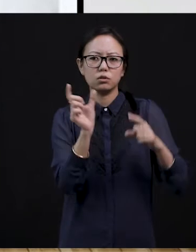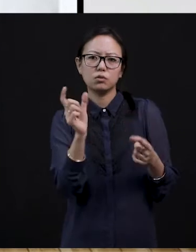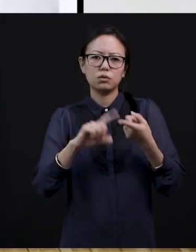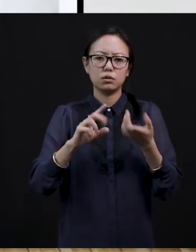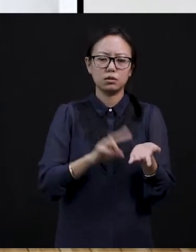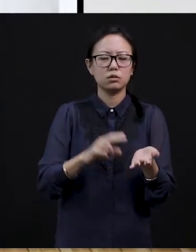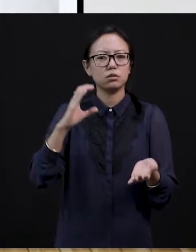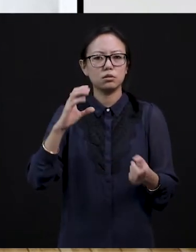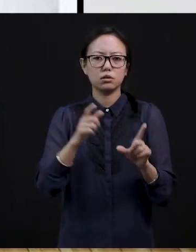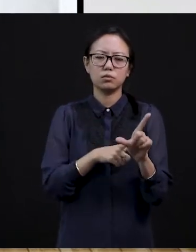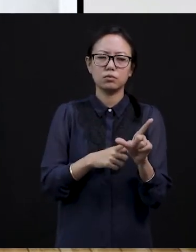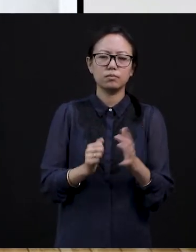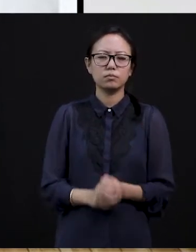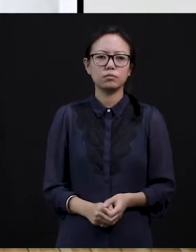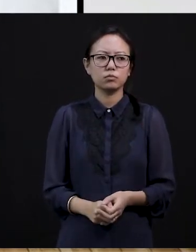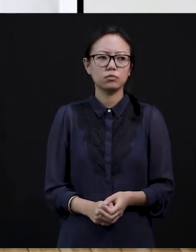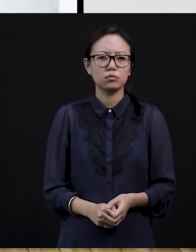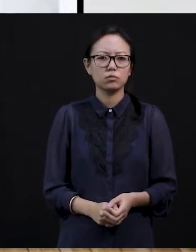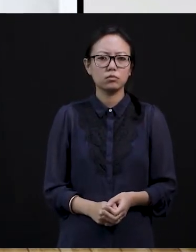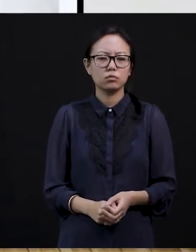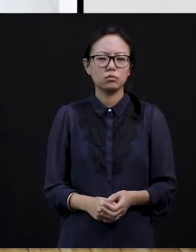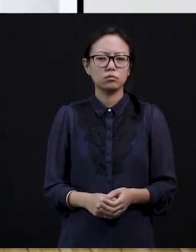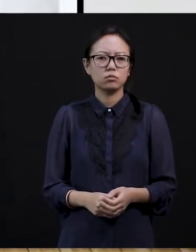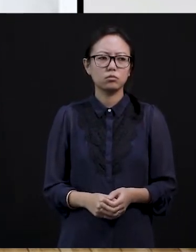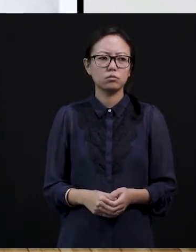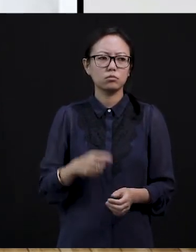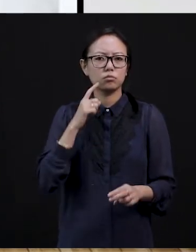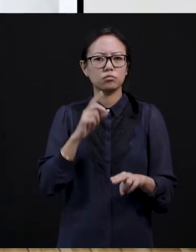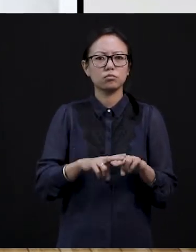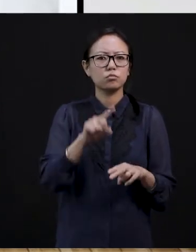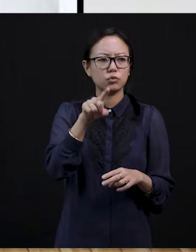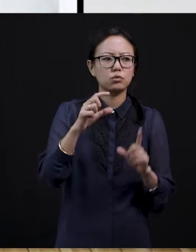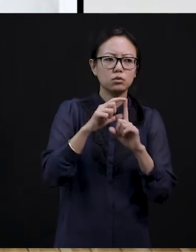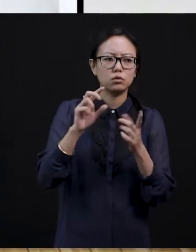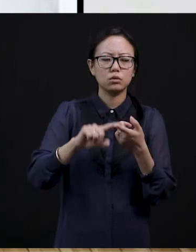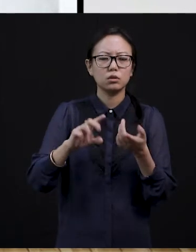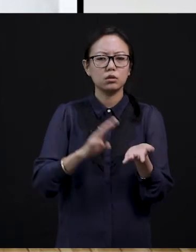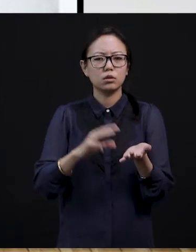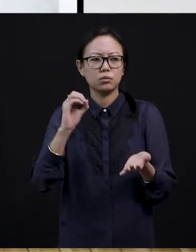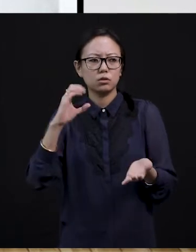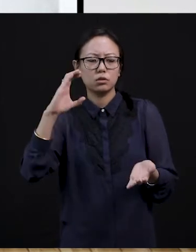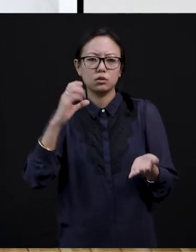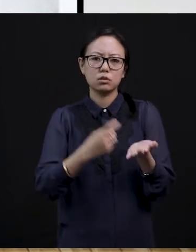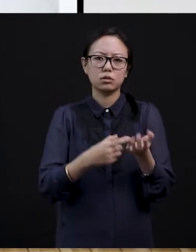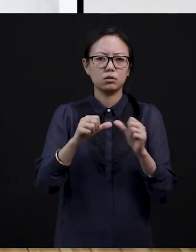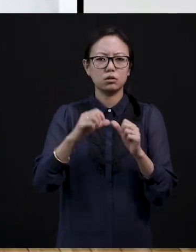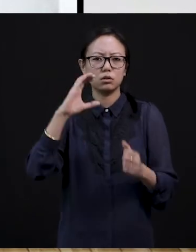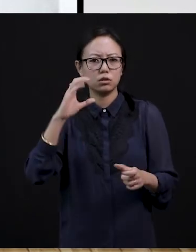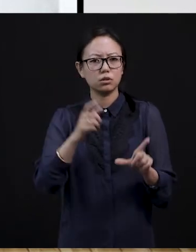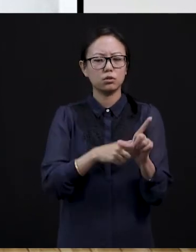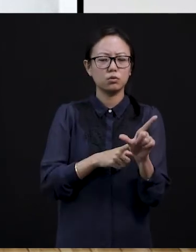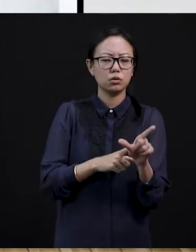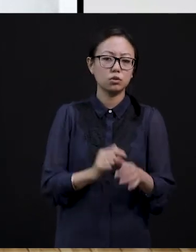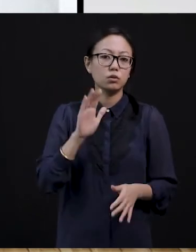also remember, with democracy, when you have the rights, even your duties come in. And your duty, foremost